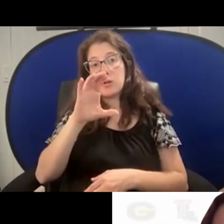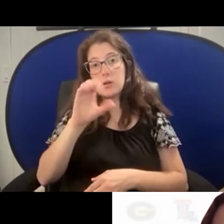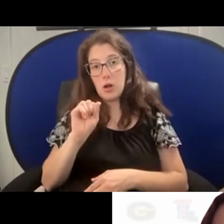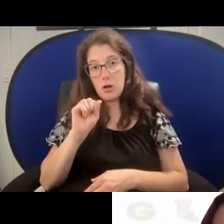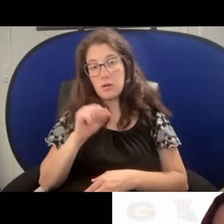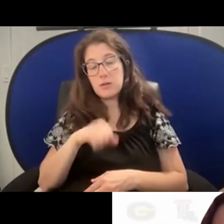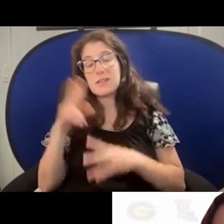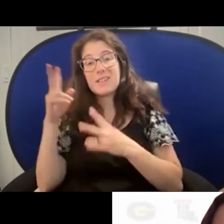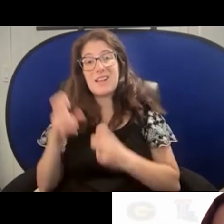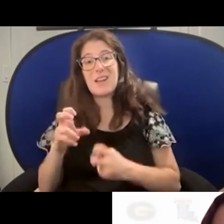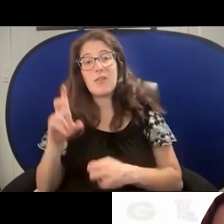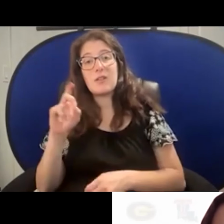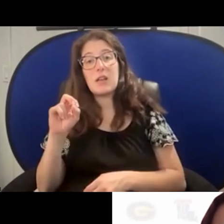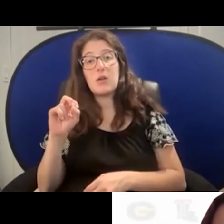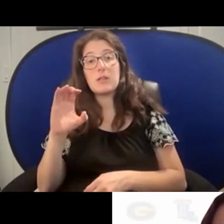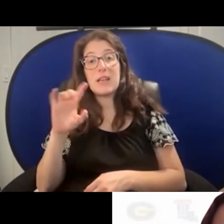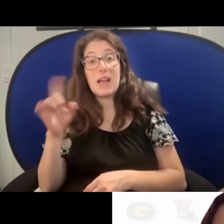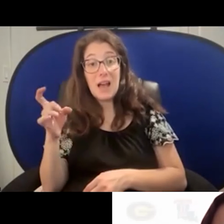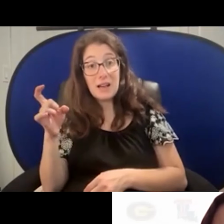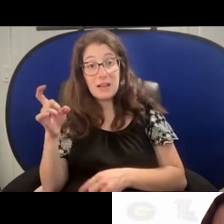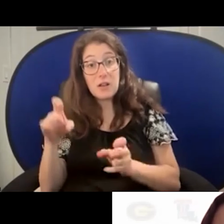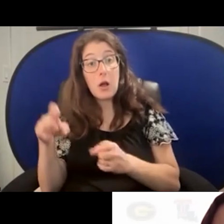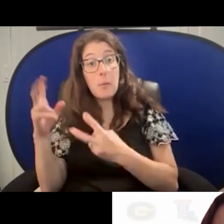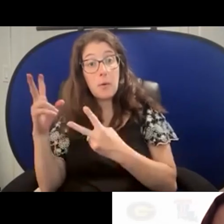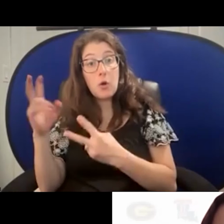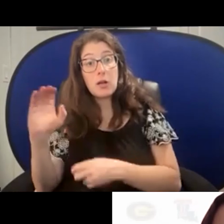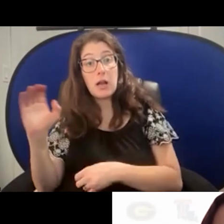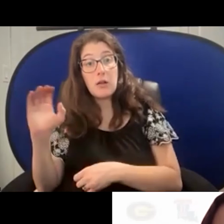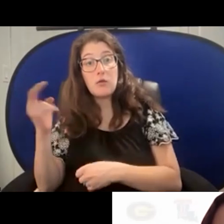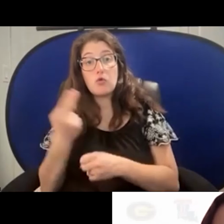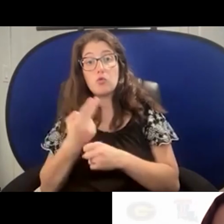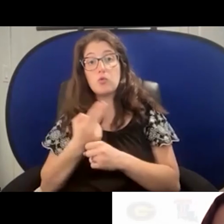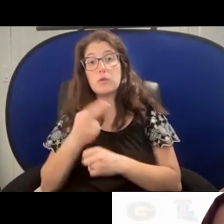upload that into Canvas, and use Yuja to check it out.